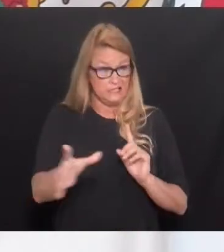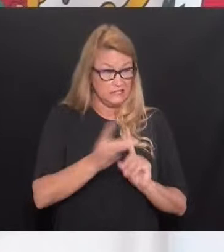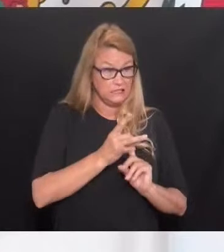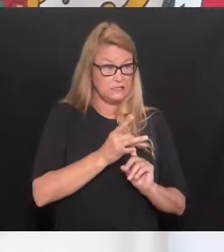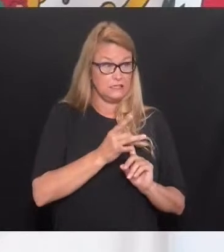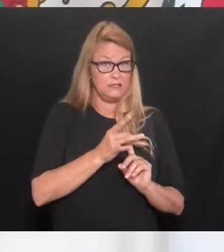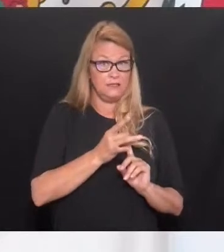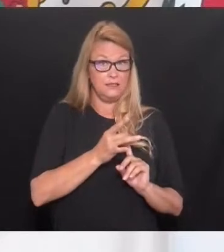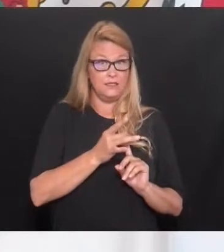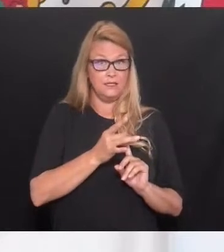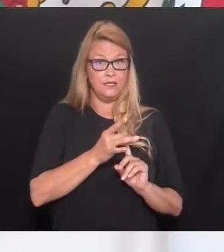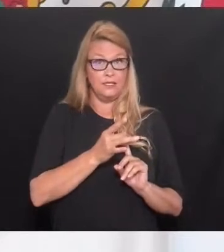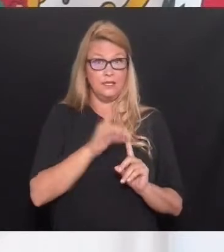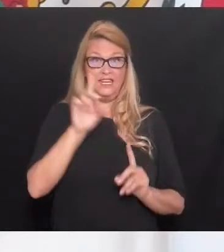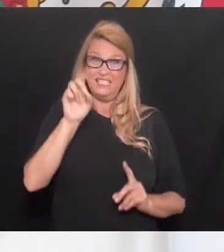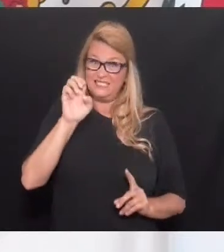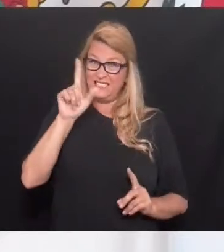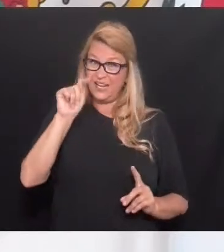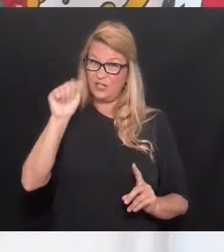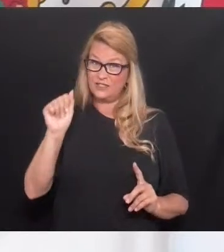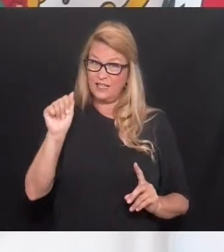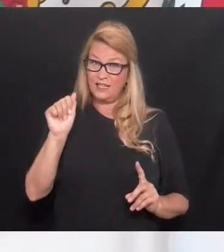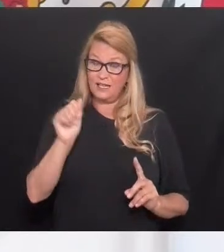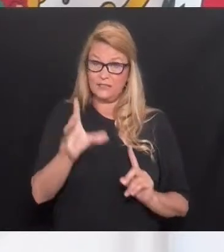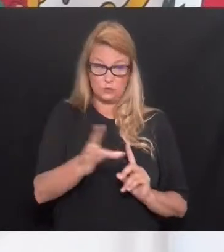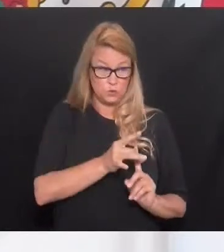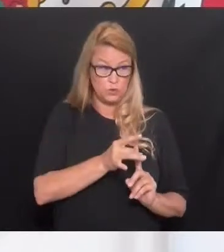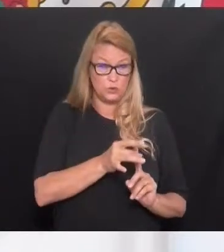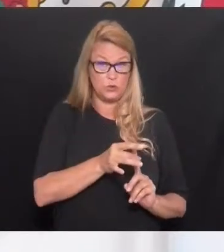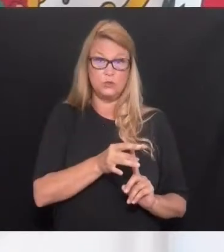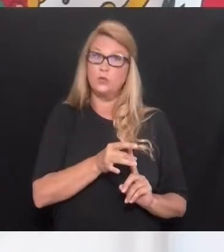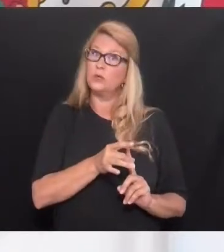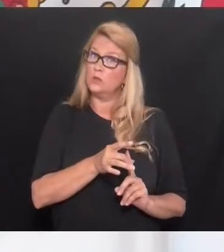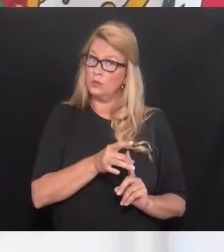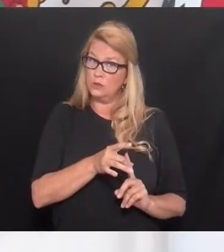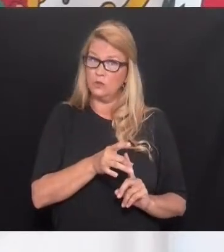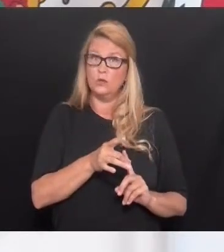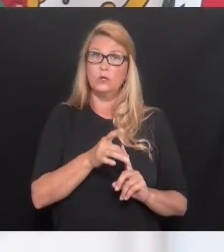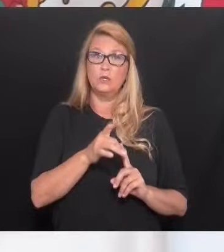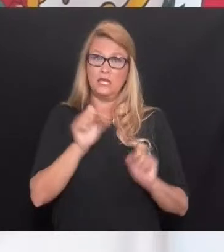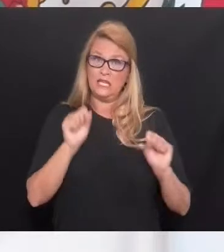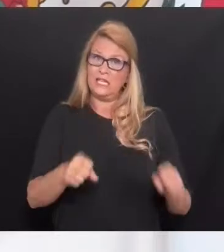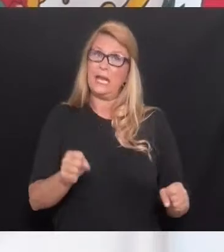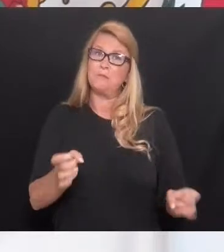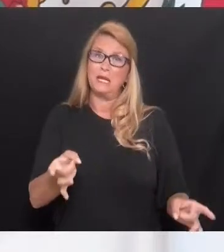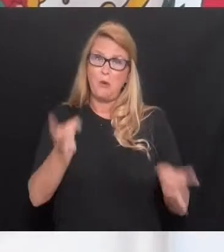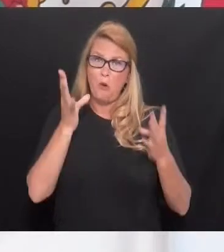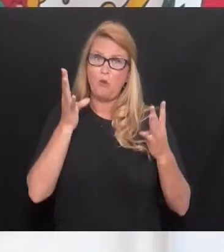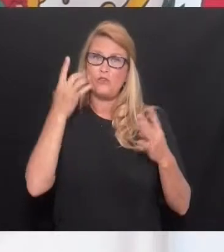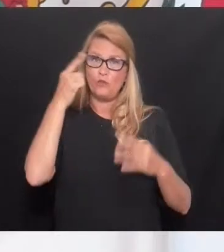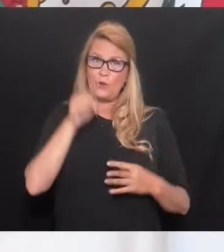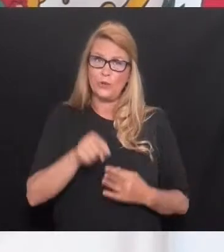and especially if you end up with this Delta variant, it could be tough, tough, tough.